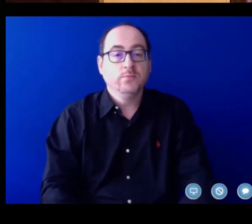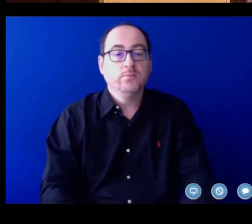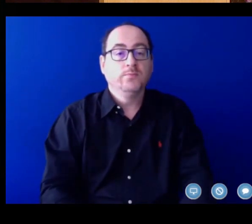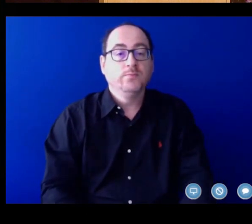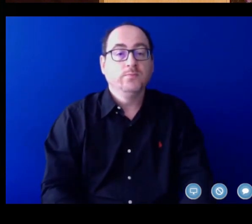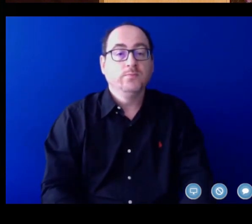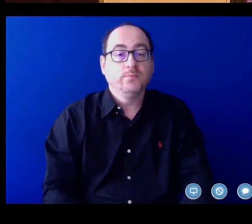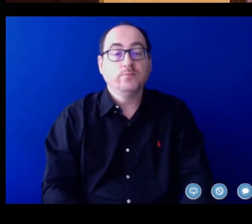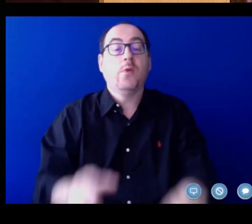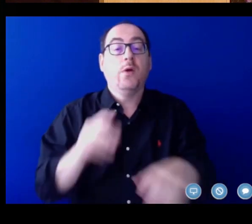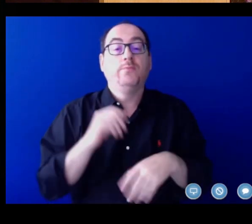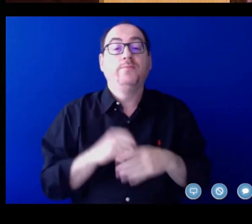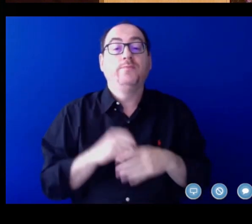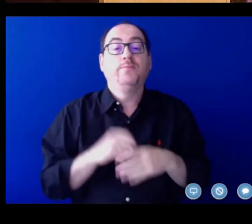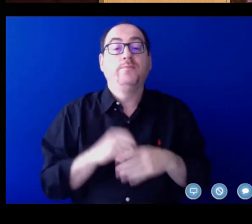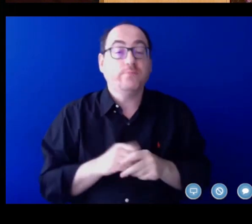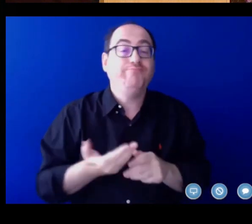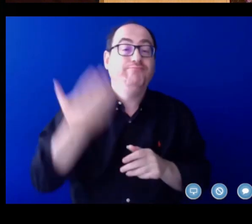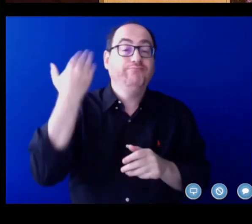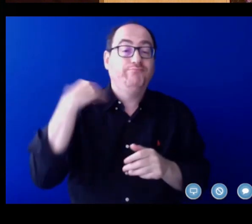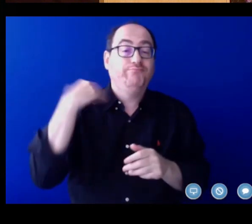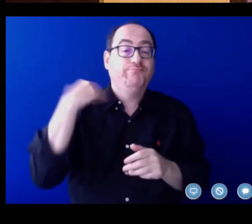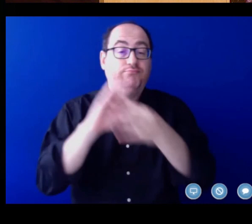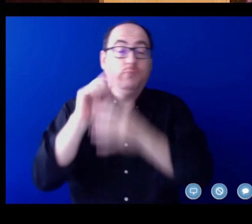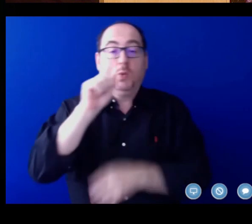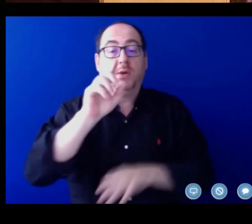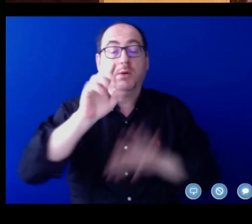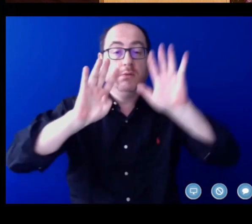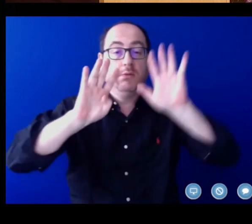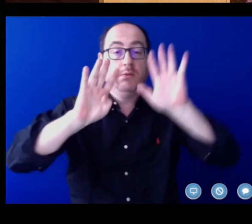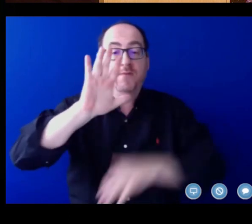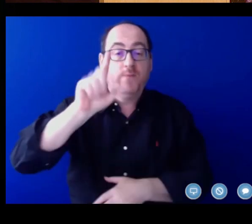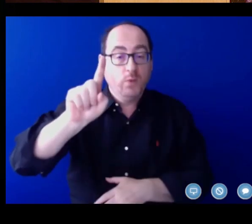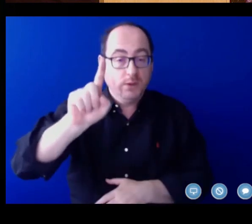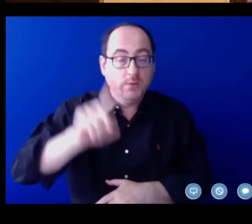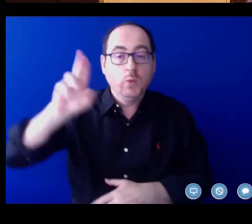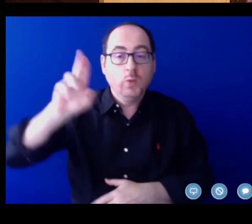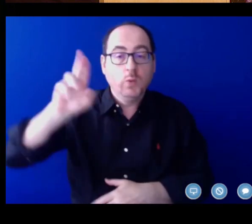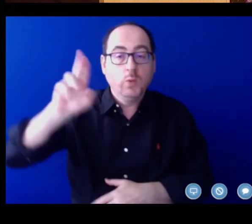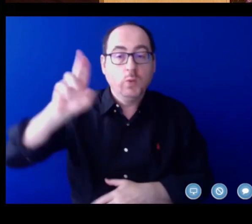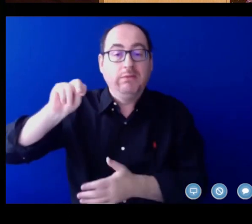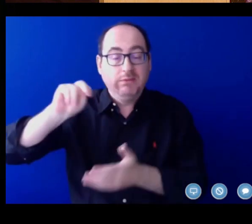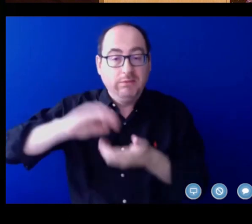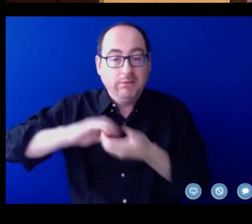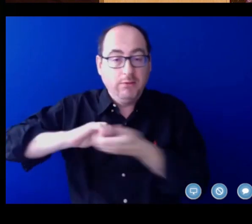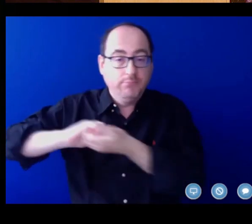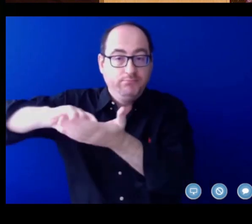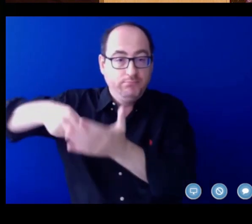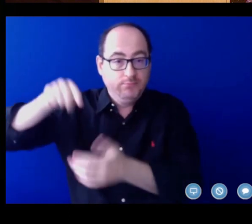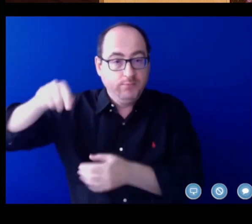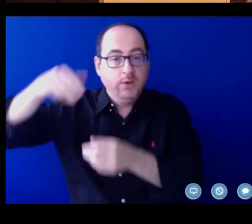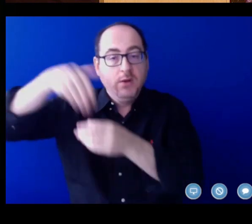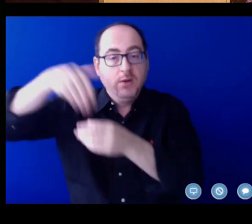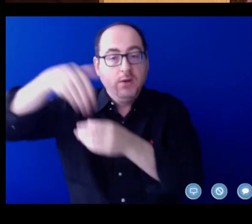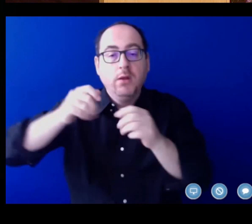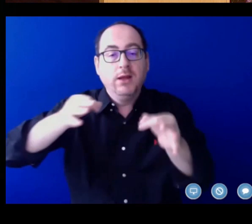according to the 1951 United Nations Convention relating to the status of refugees, and I would imagine that for most of us, our